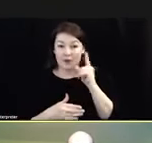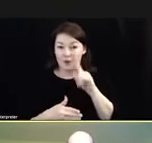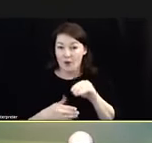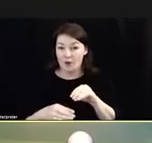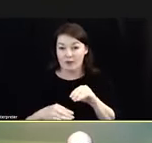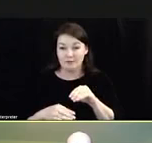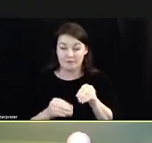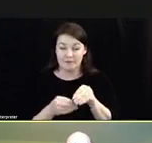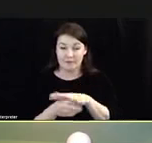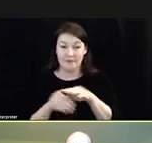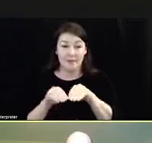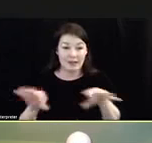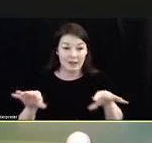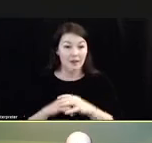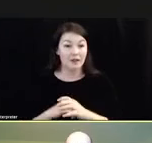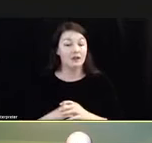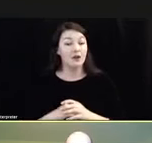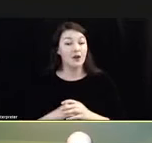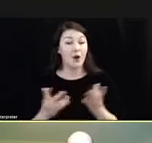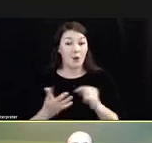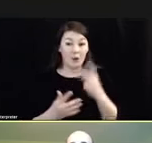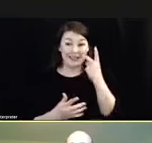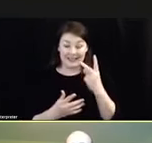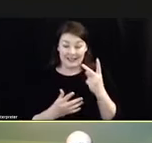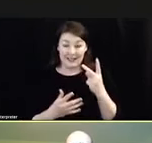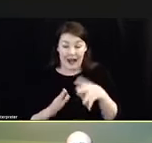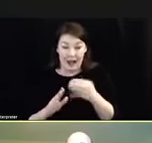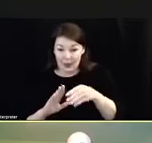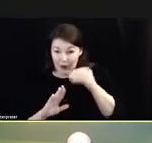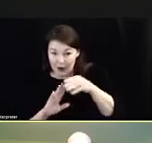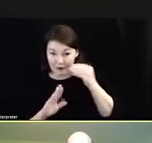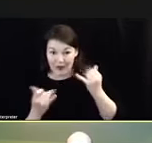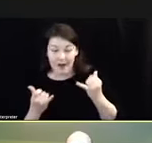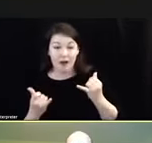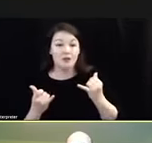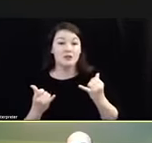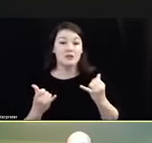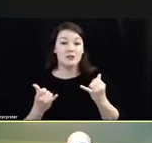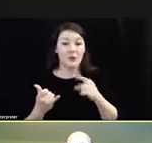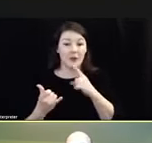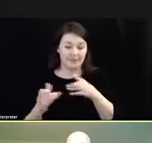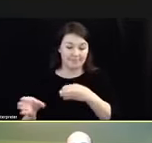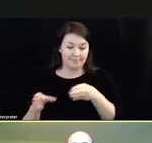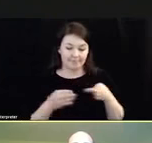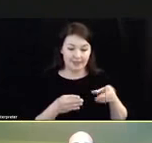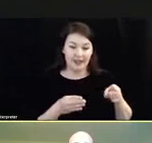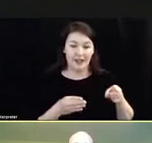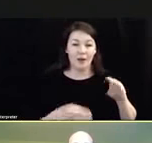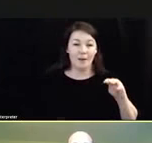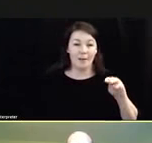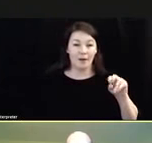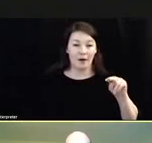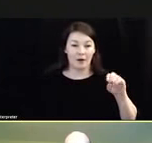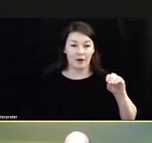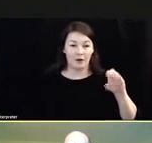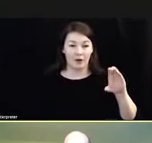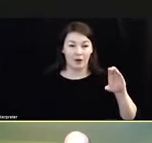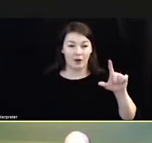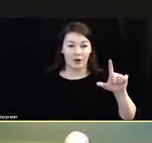what we are seeing nationally, is a greater understanding of the potential role that monoclonal antibodies can have in